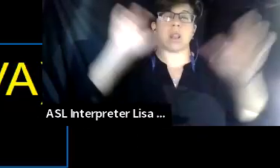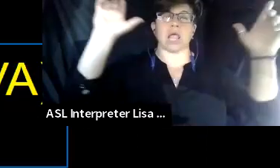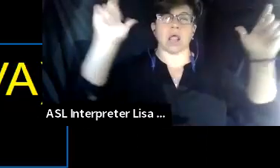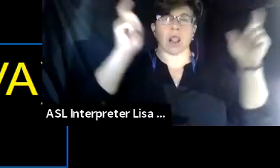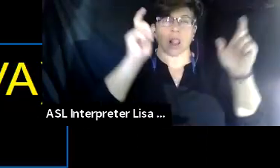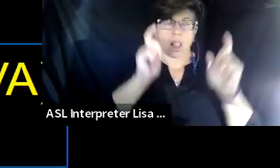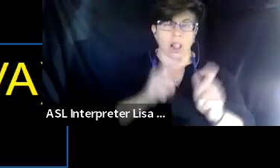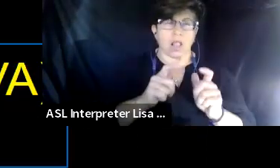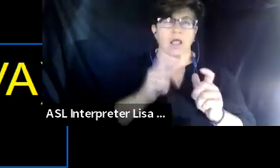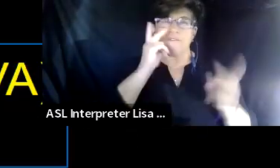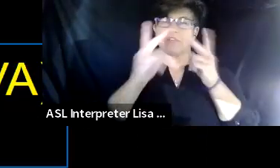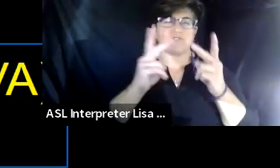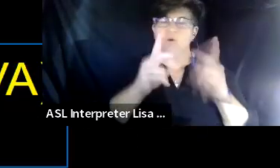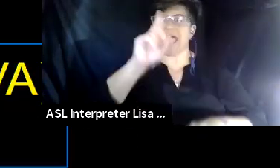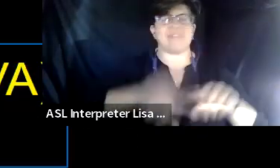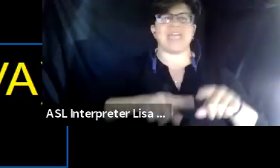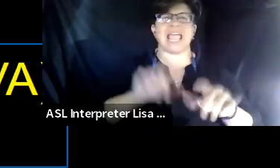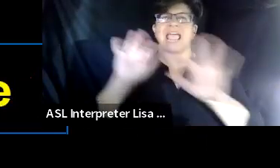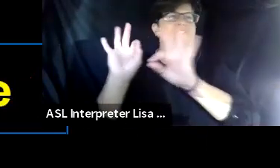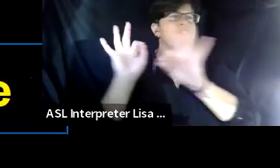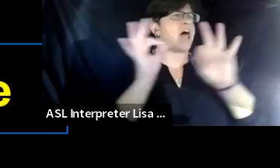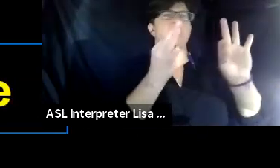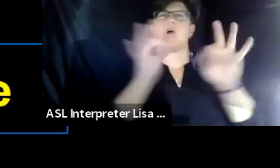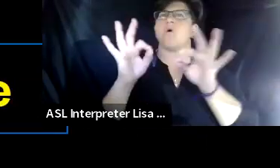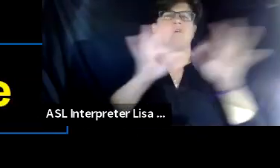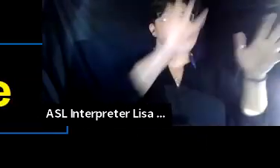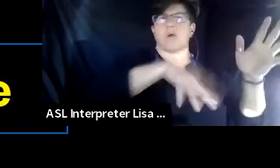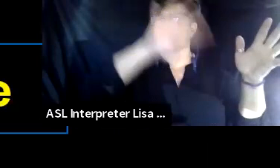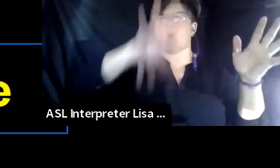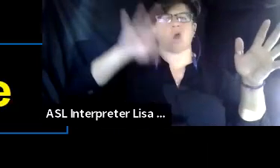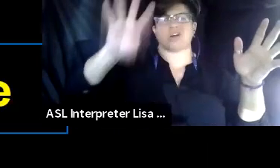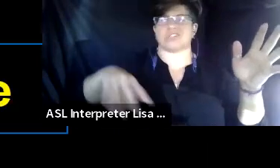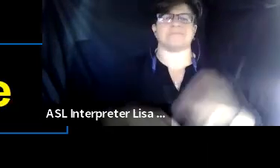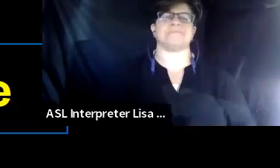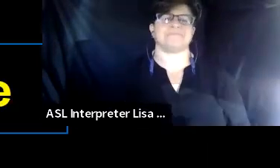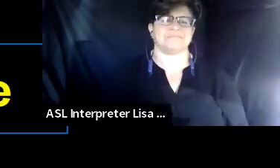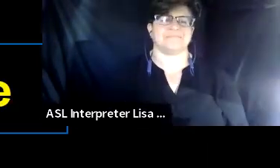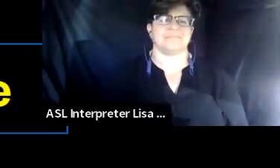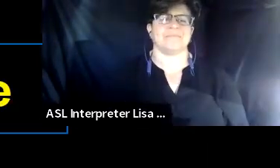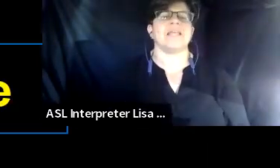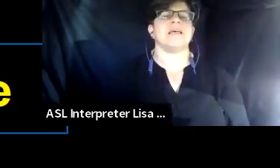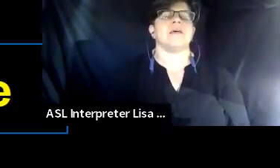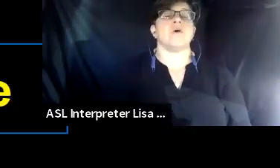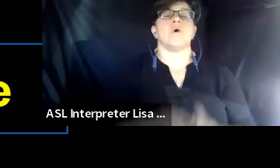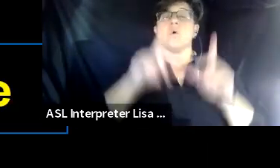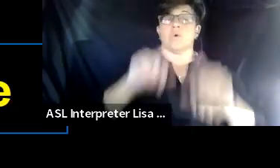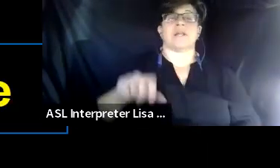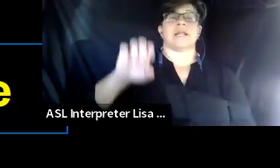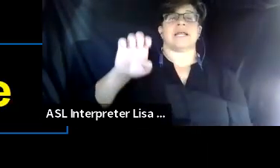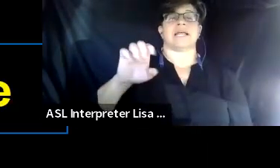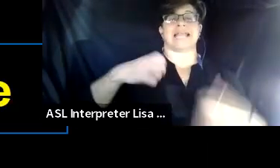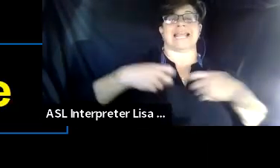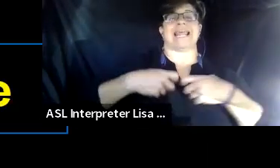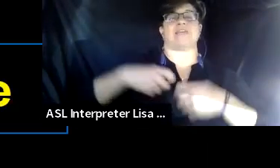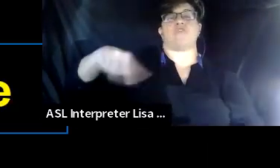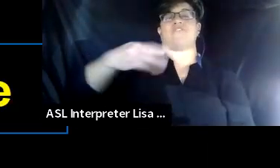follow the grid anymore, even when the bars are very wide. Similarly, when we tested the electrophysiological function of the retina,